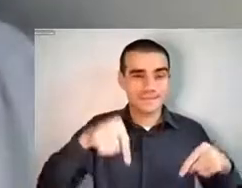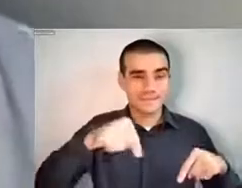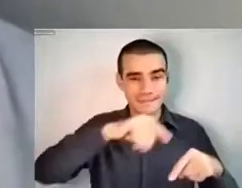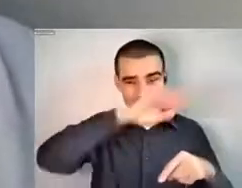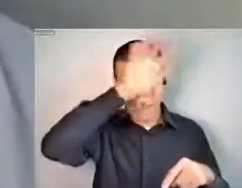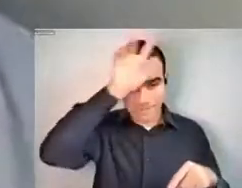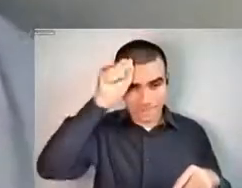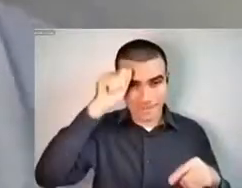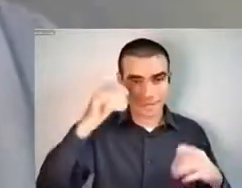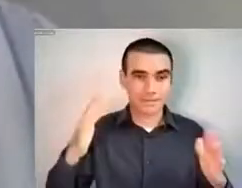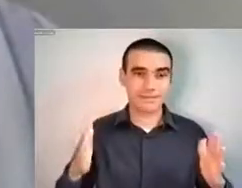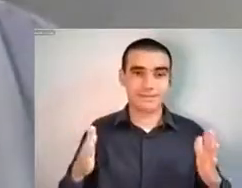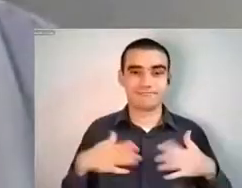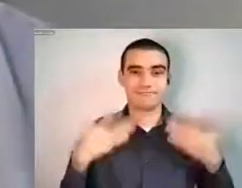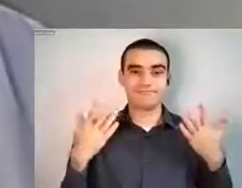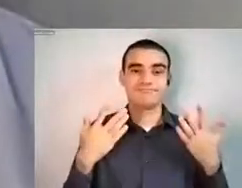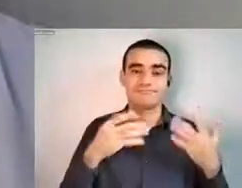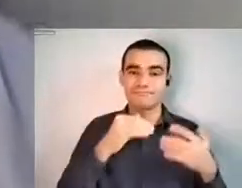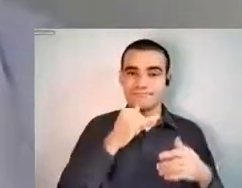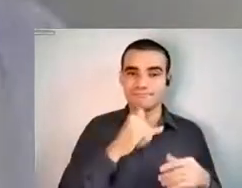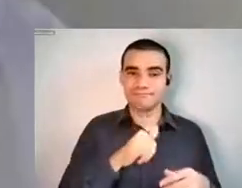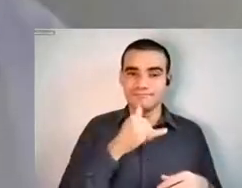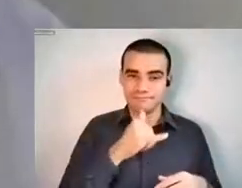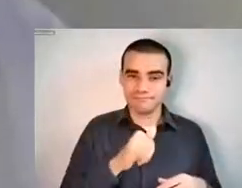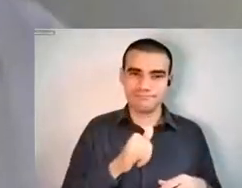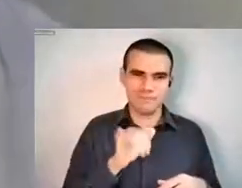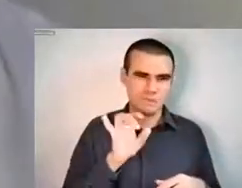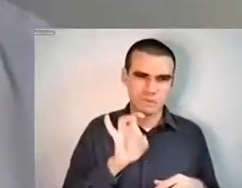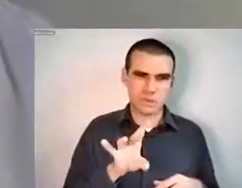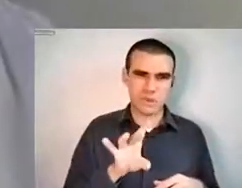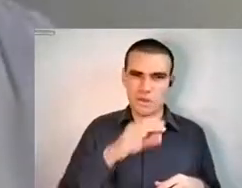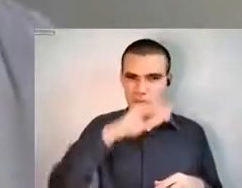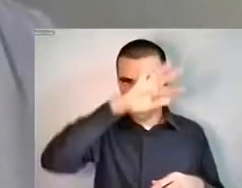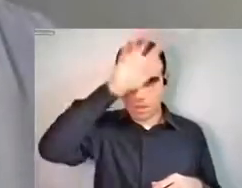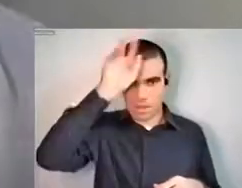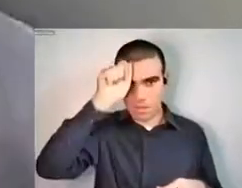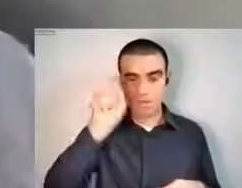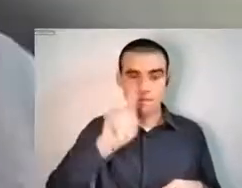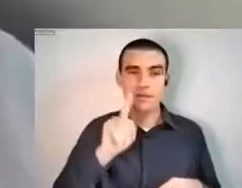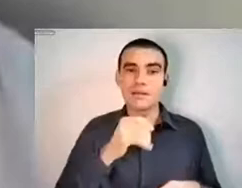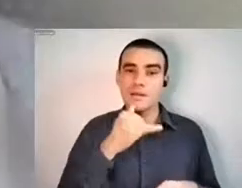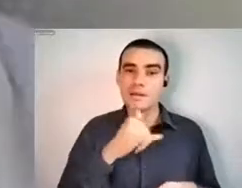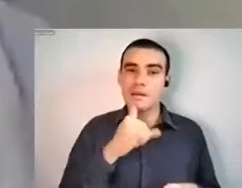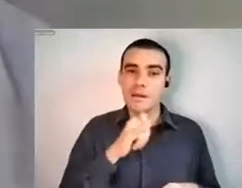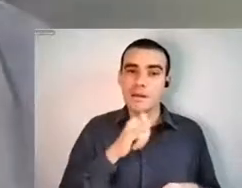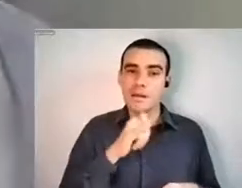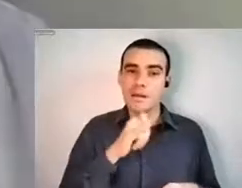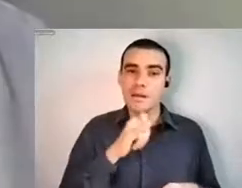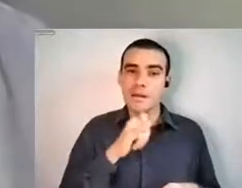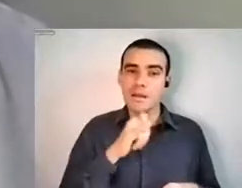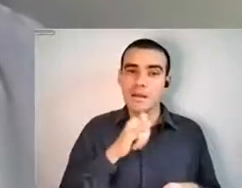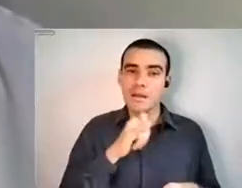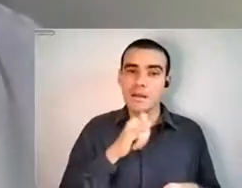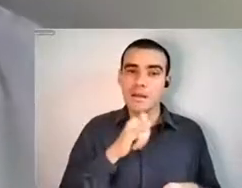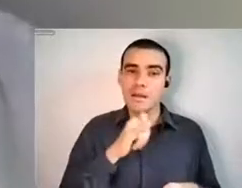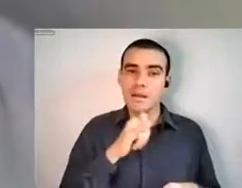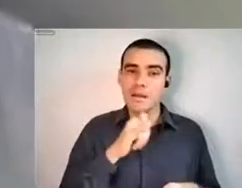We do not have this, but not only on the Amazon state, we don't have enough power to install a